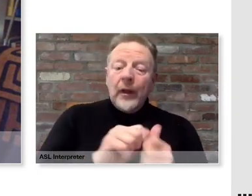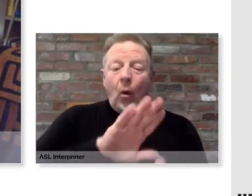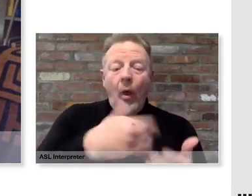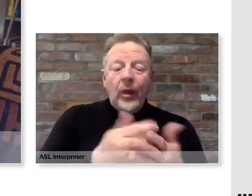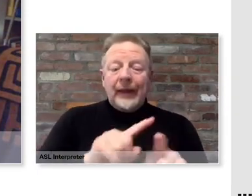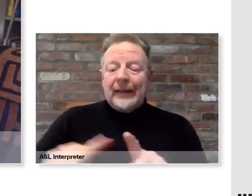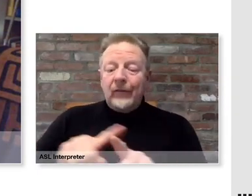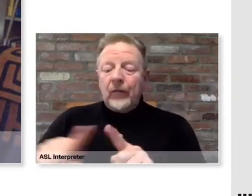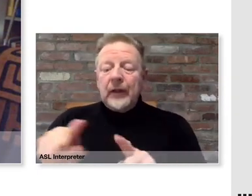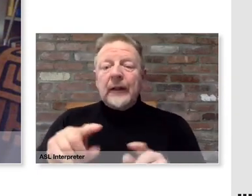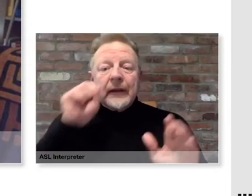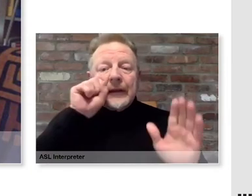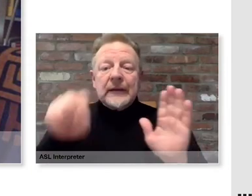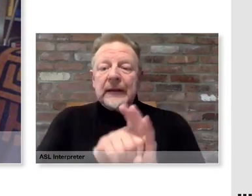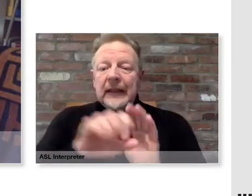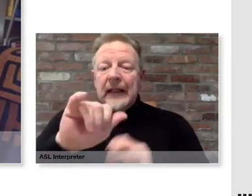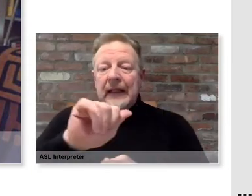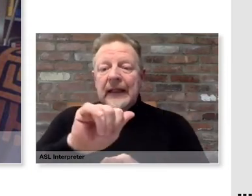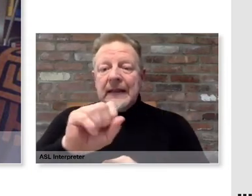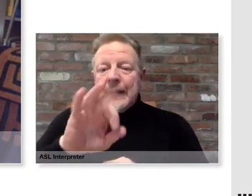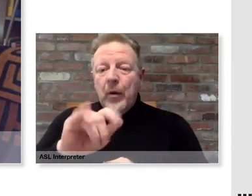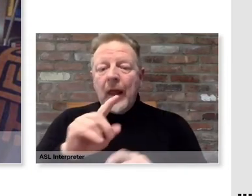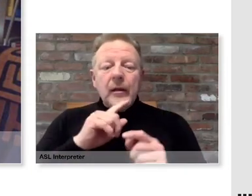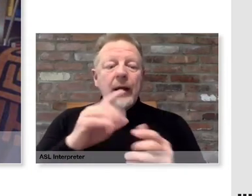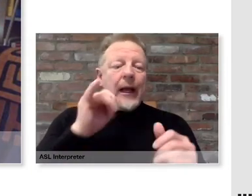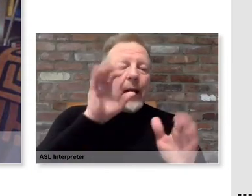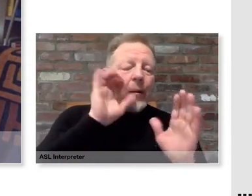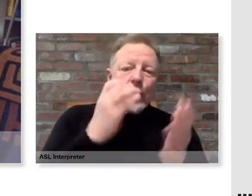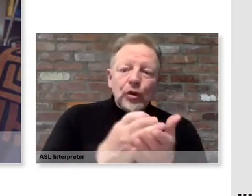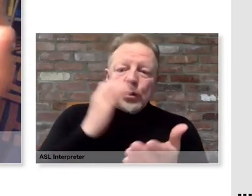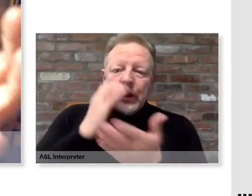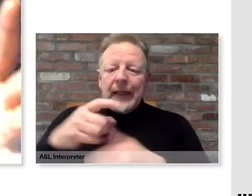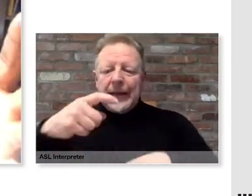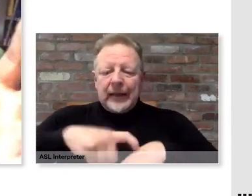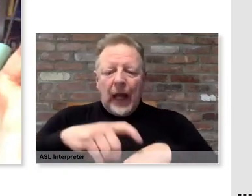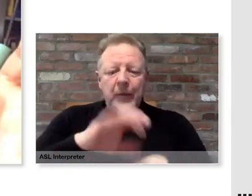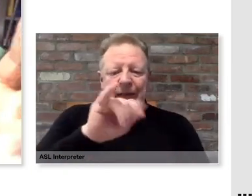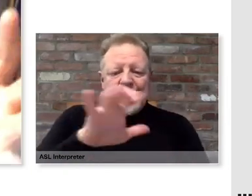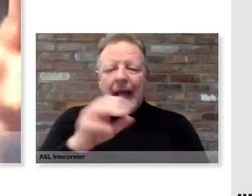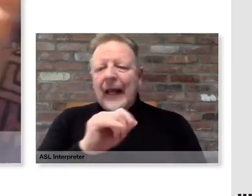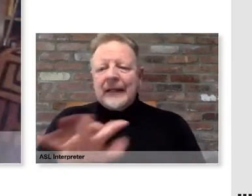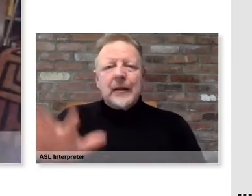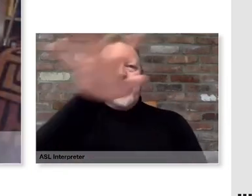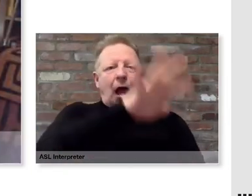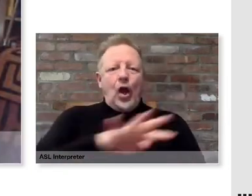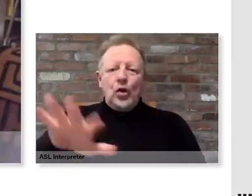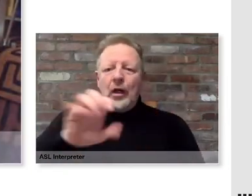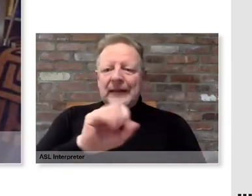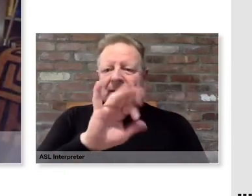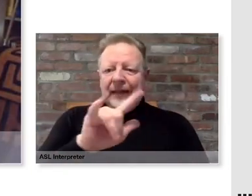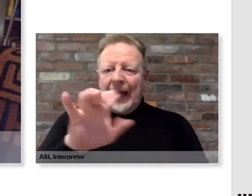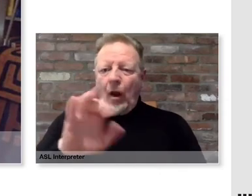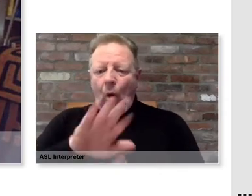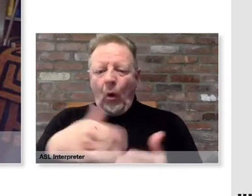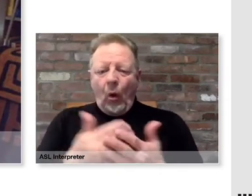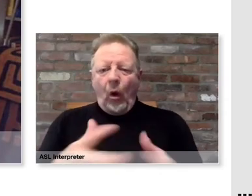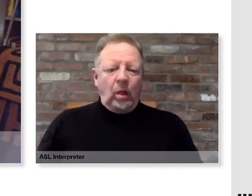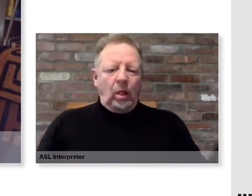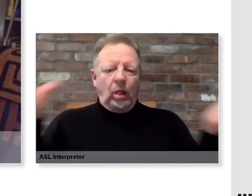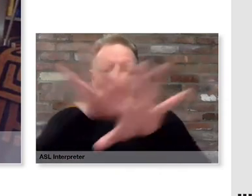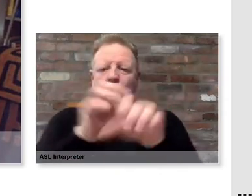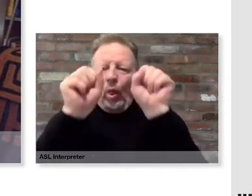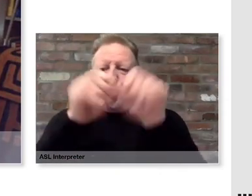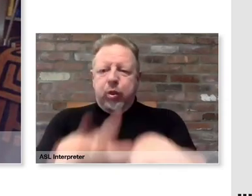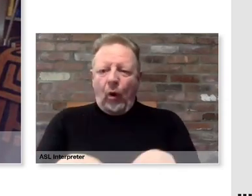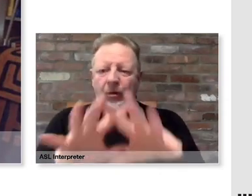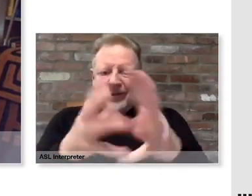the number of enmeshed, embedded timescales and spatial scales that are all kind of mm-hmm. lumped together. And,